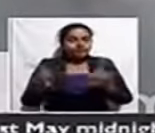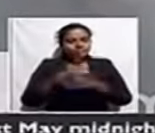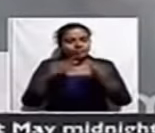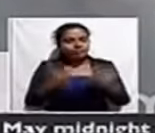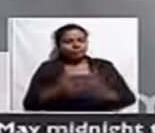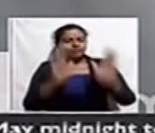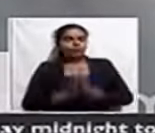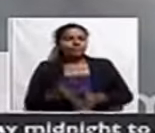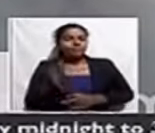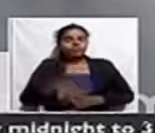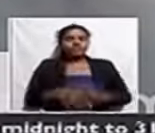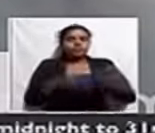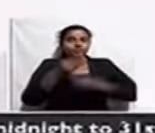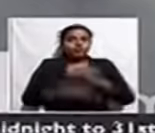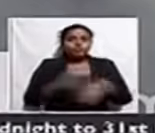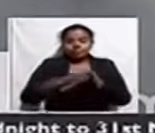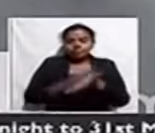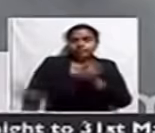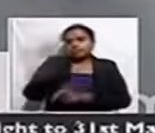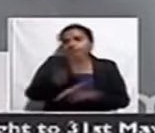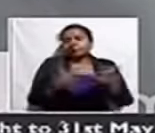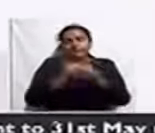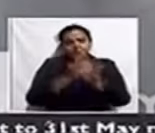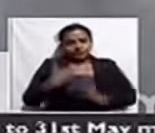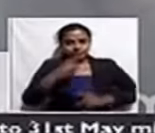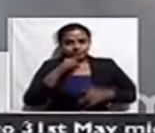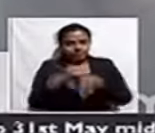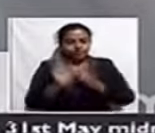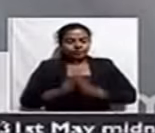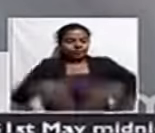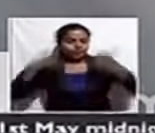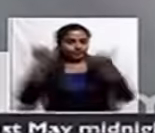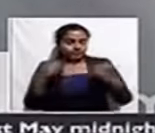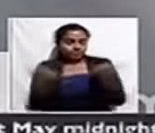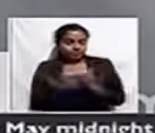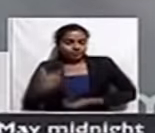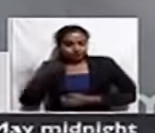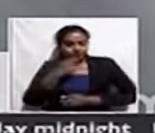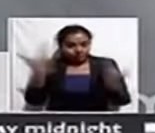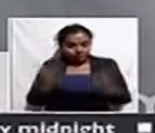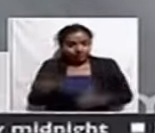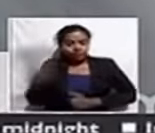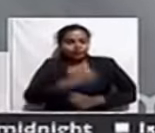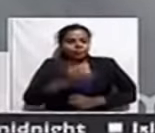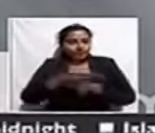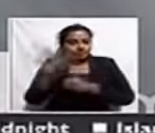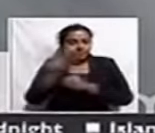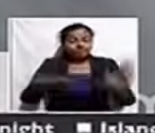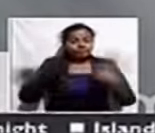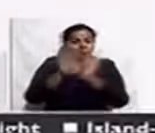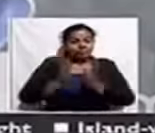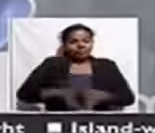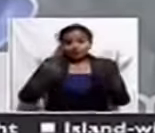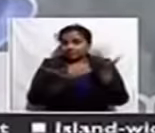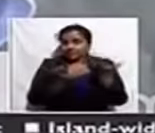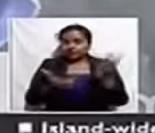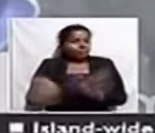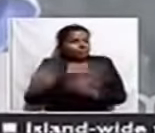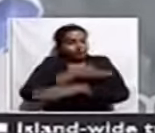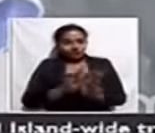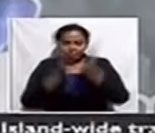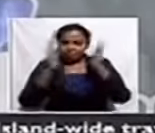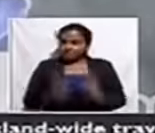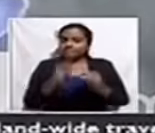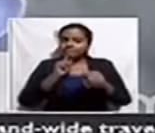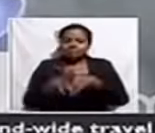of everyone. The health sector has warned us that the new COVID variant is more dangerous than the previous ones. Considering the situation in India,